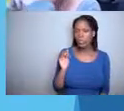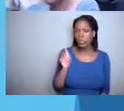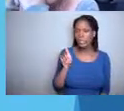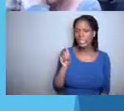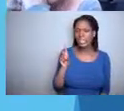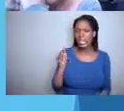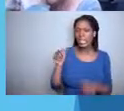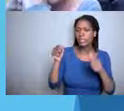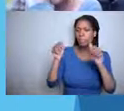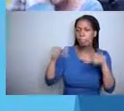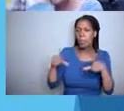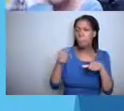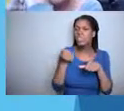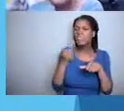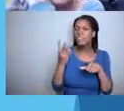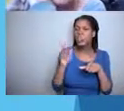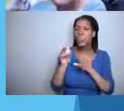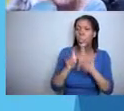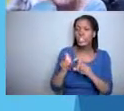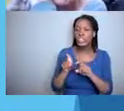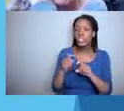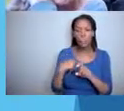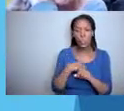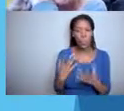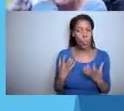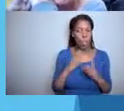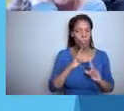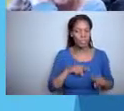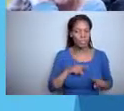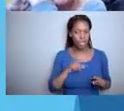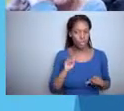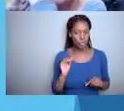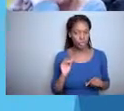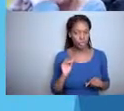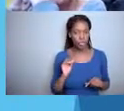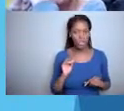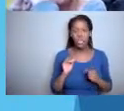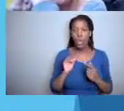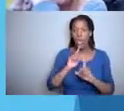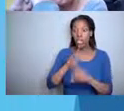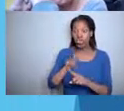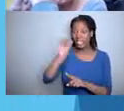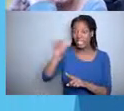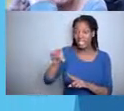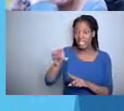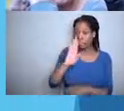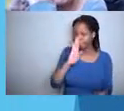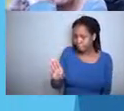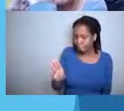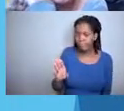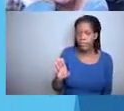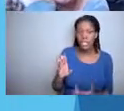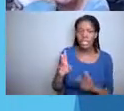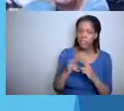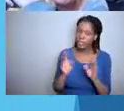or that we would like responses to so addressing those um directly is really important i would